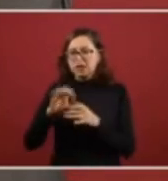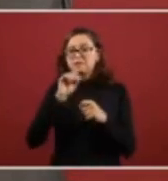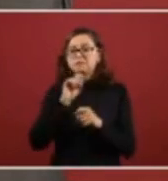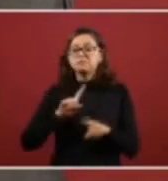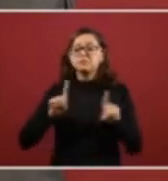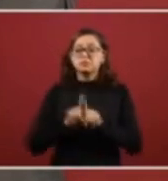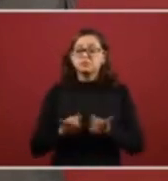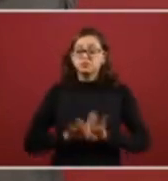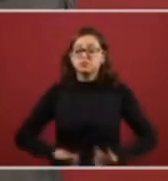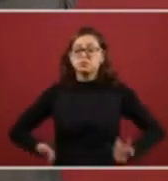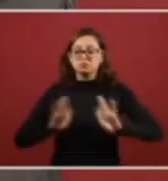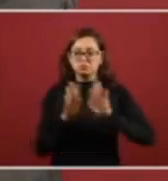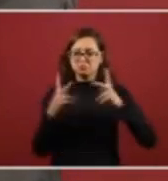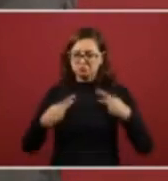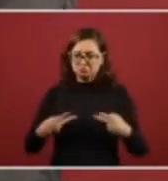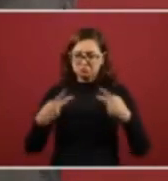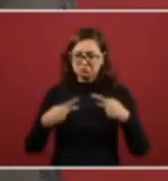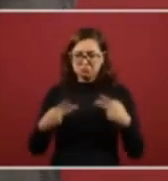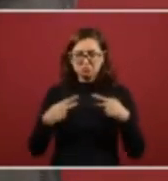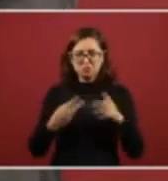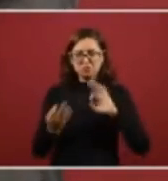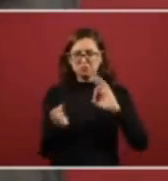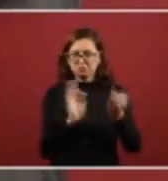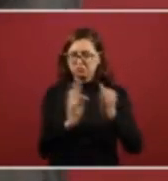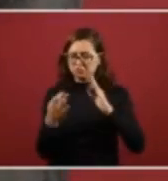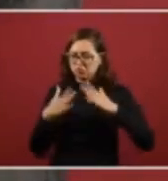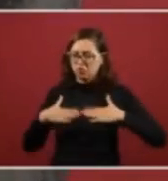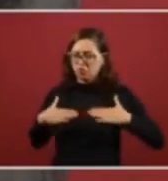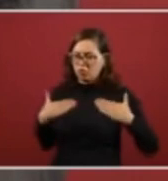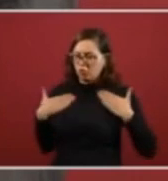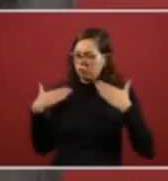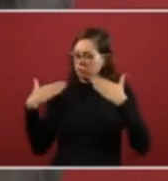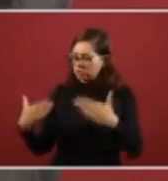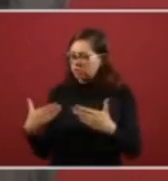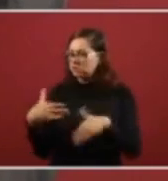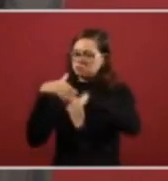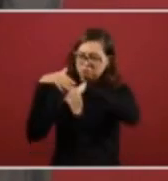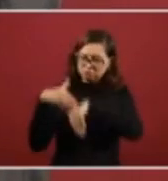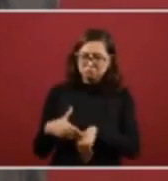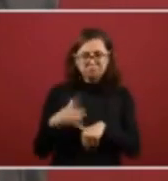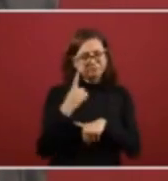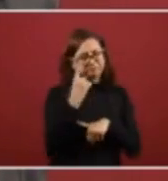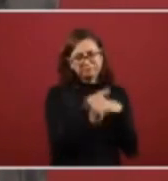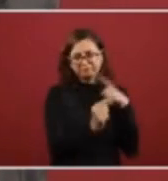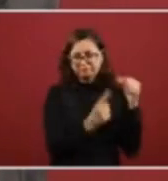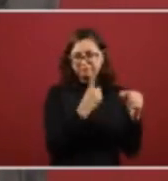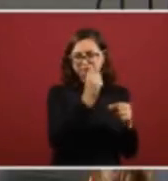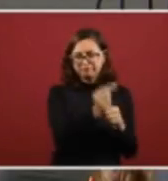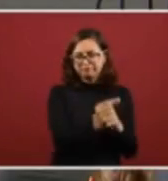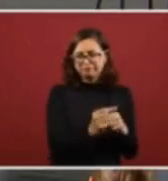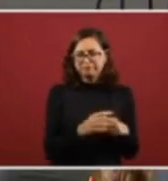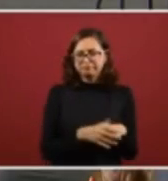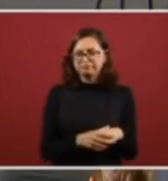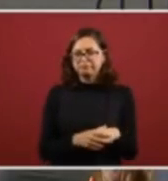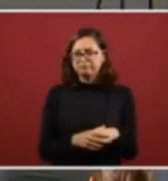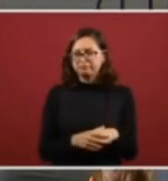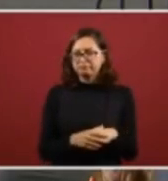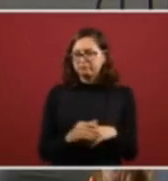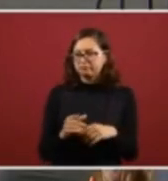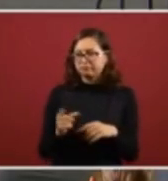population listened to the authorities. They did the evacuation as it was supposed to be done, and